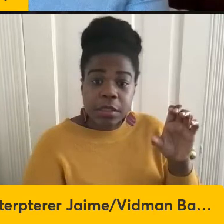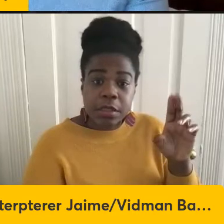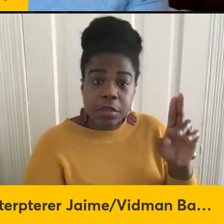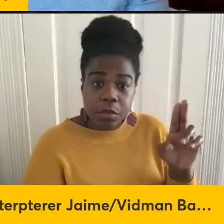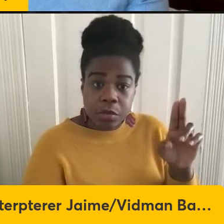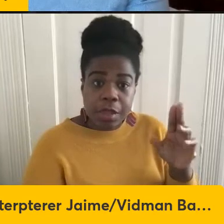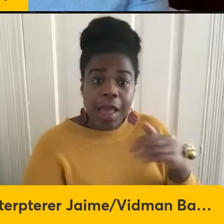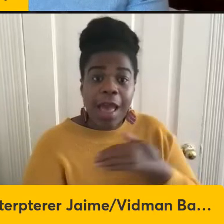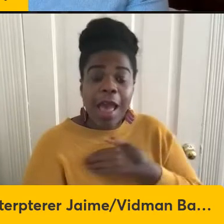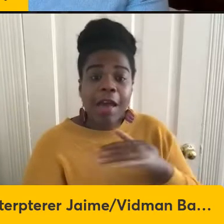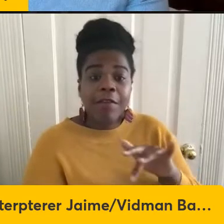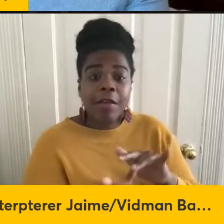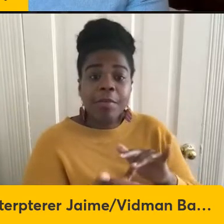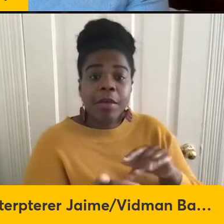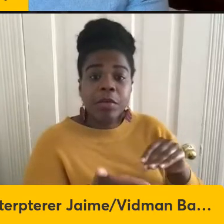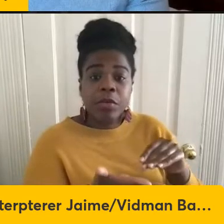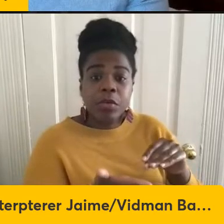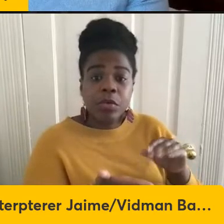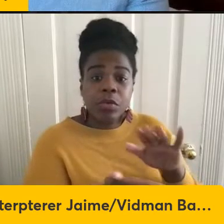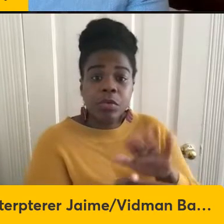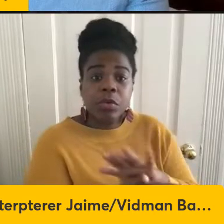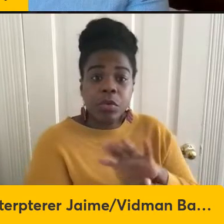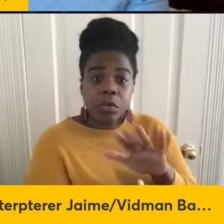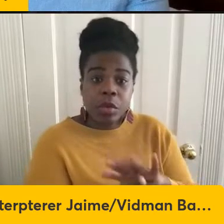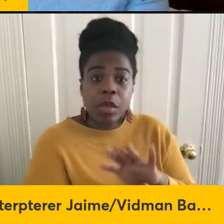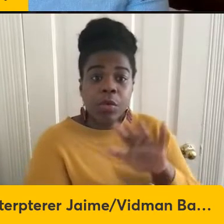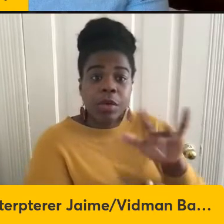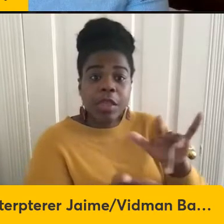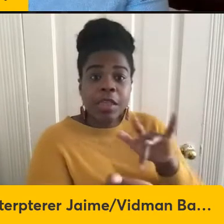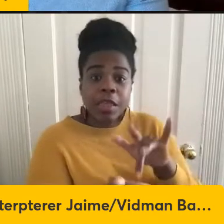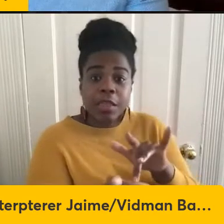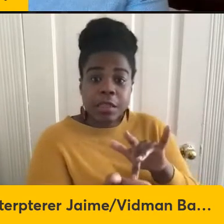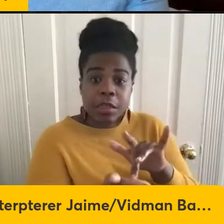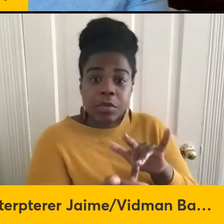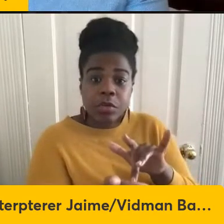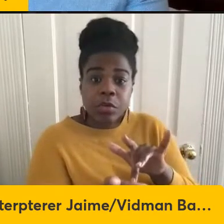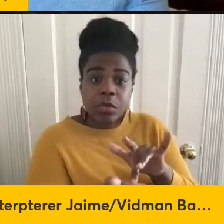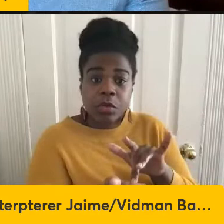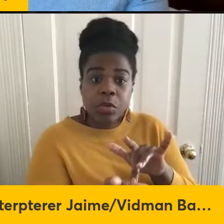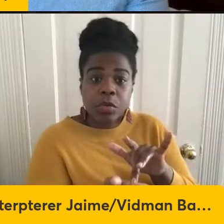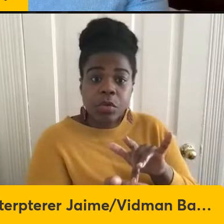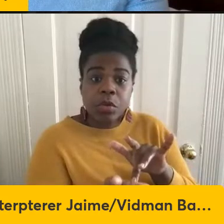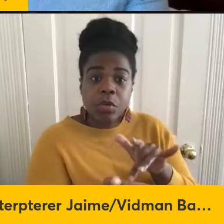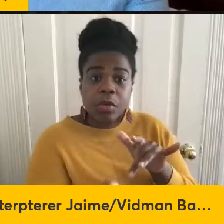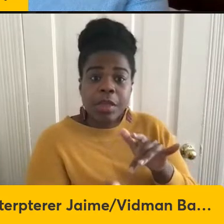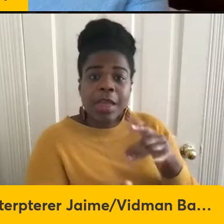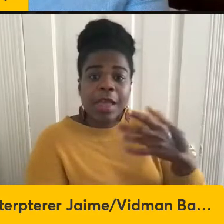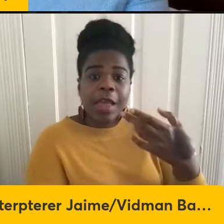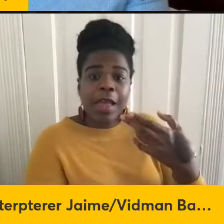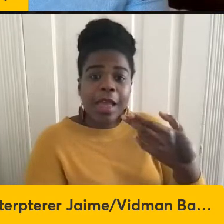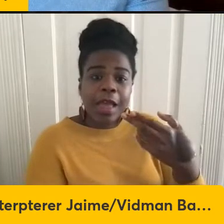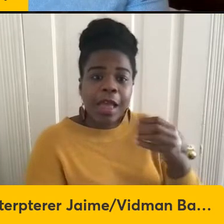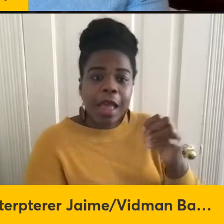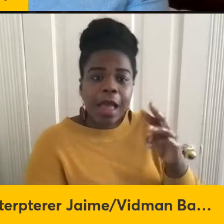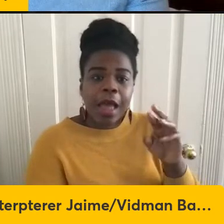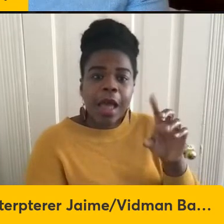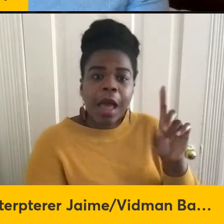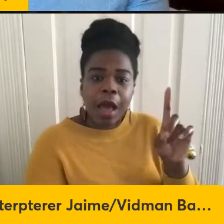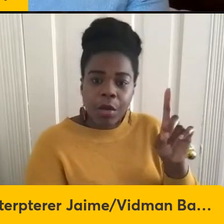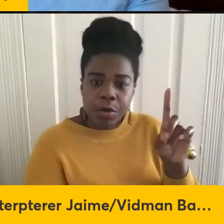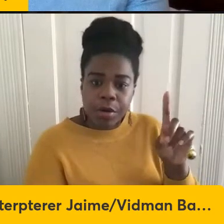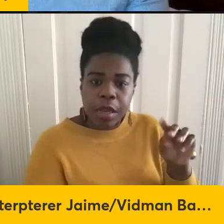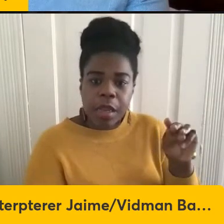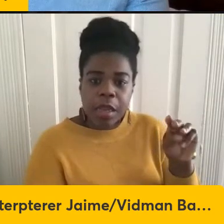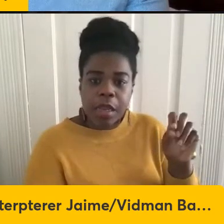medical schools, and one of their central tenets, both I believe at Howard University School of Medicine and Morehouse School